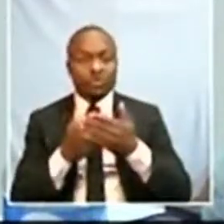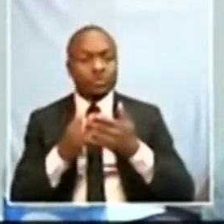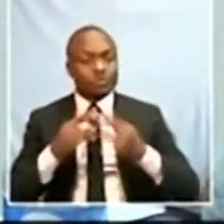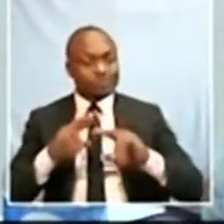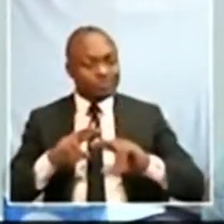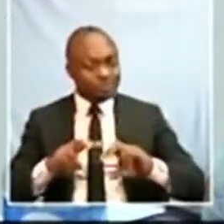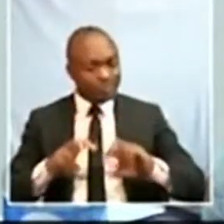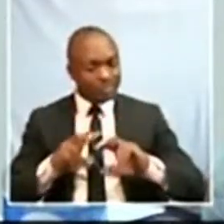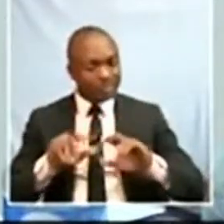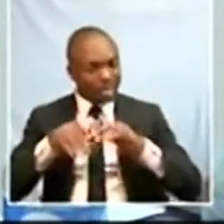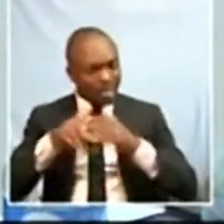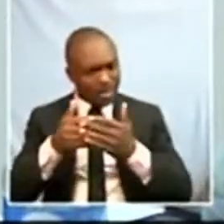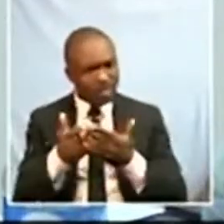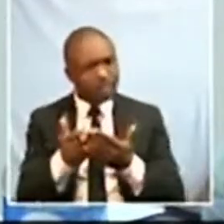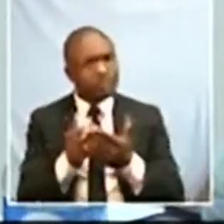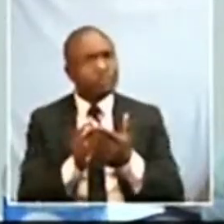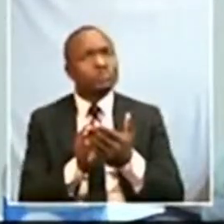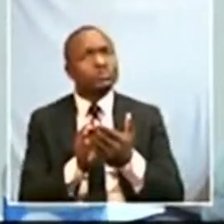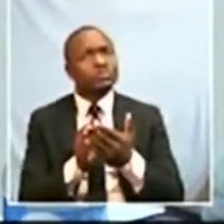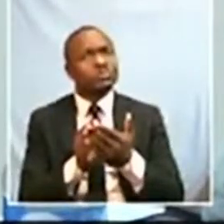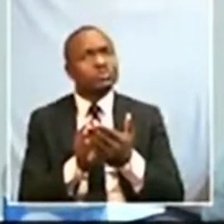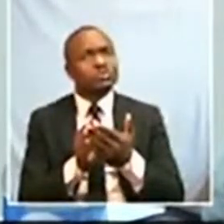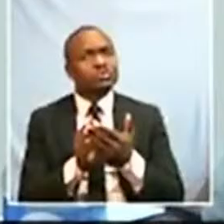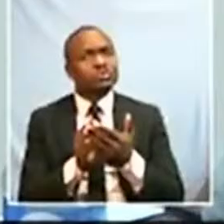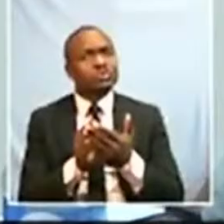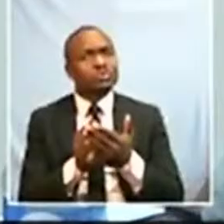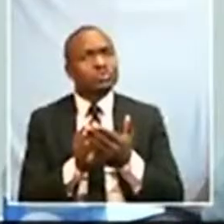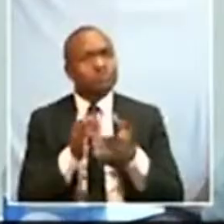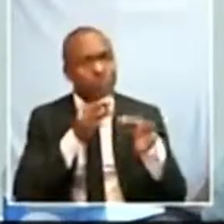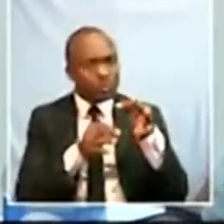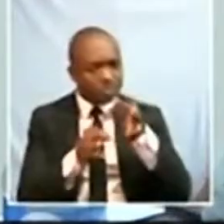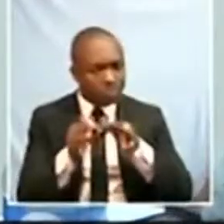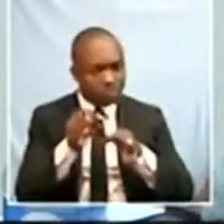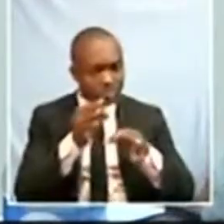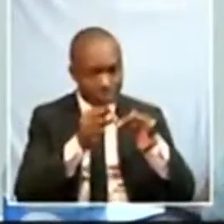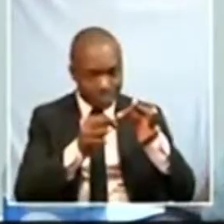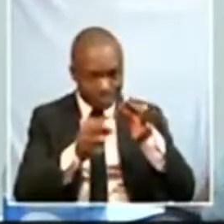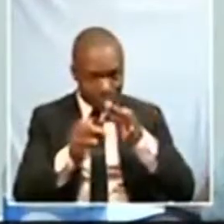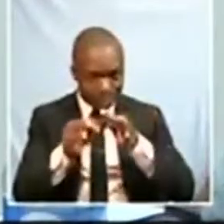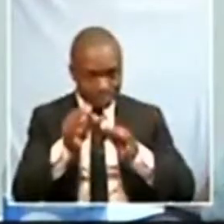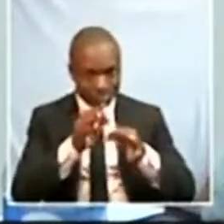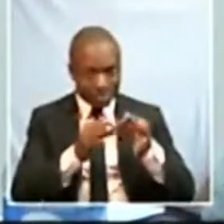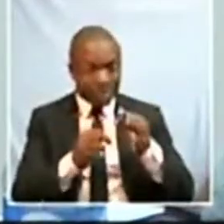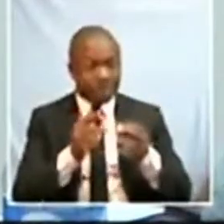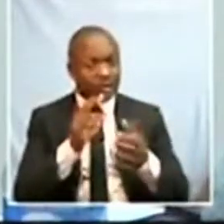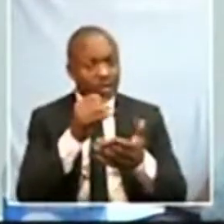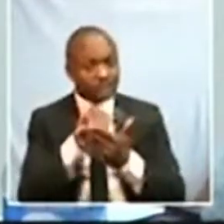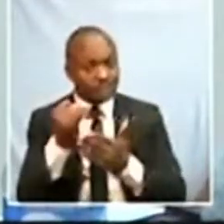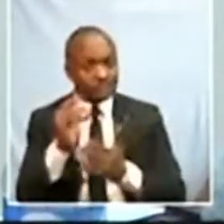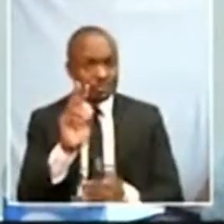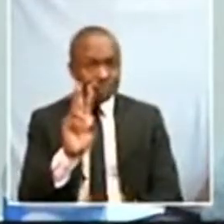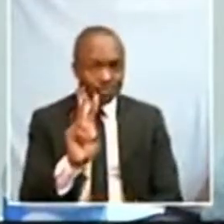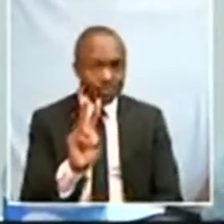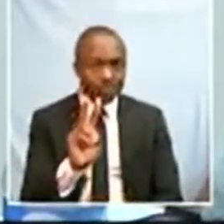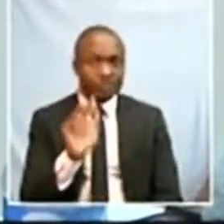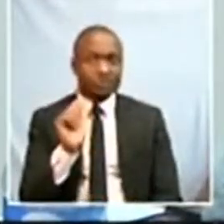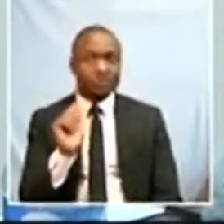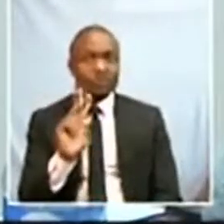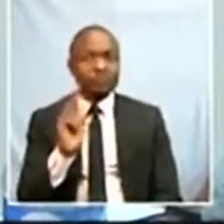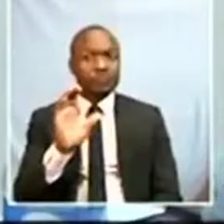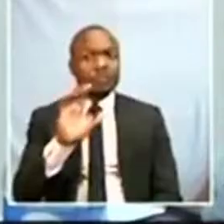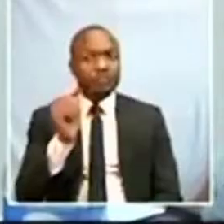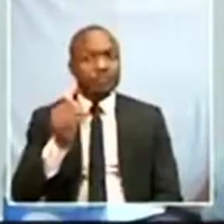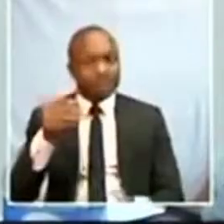How do you reconcile what unfolded over Vavika and the new